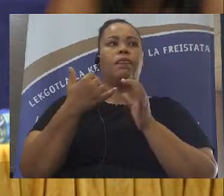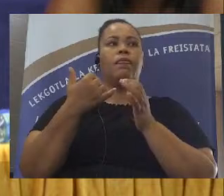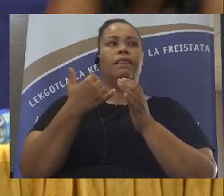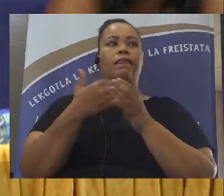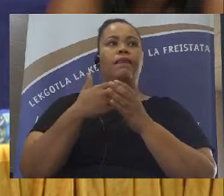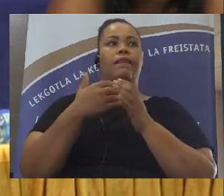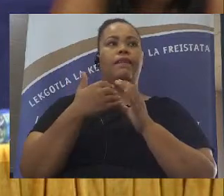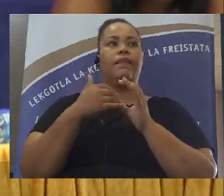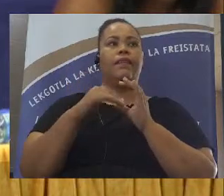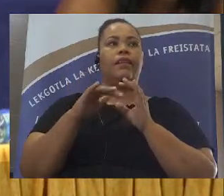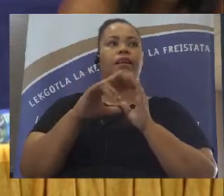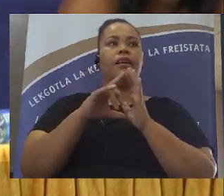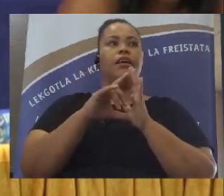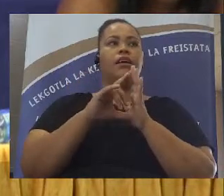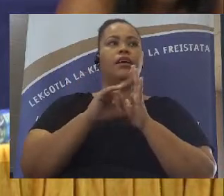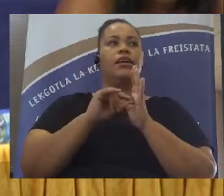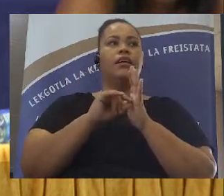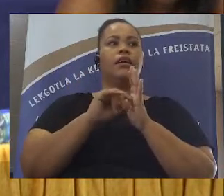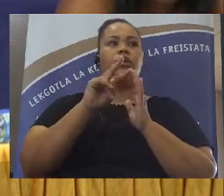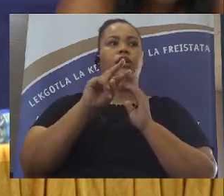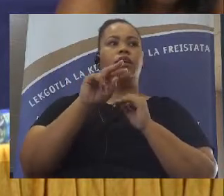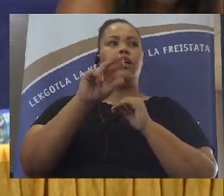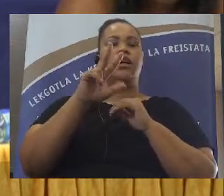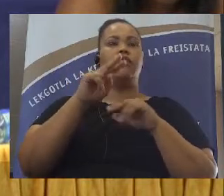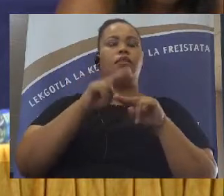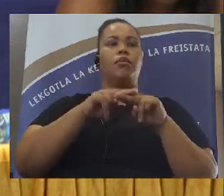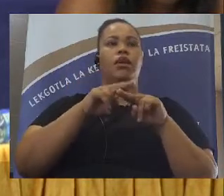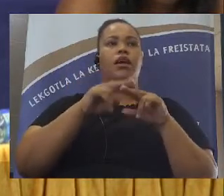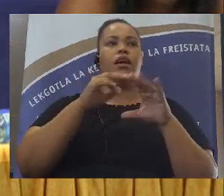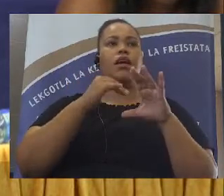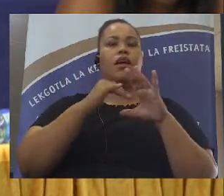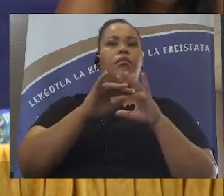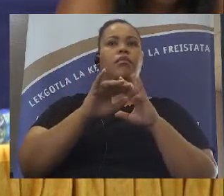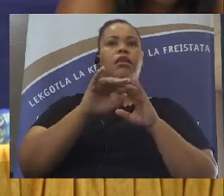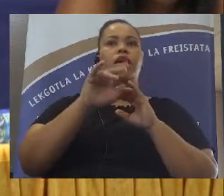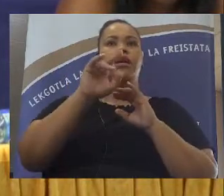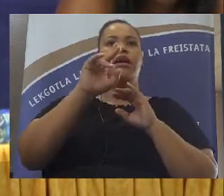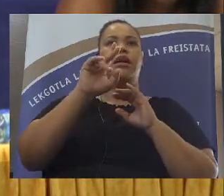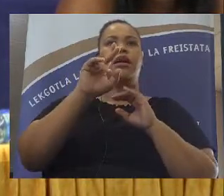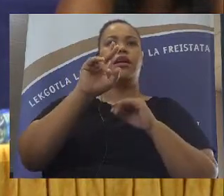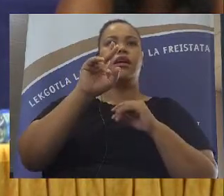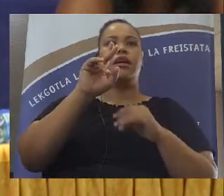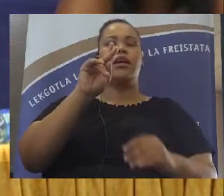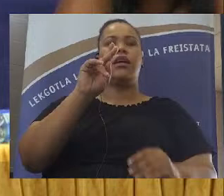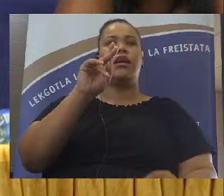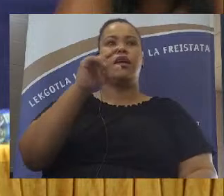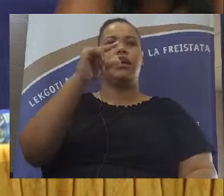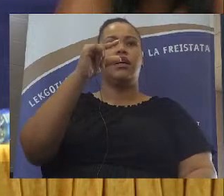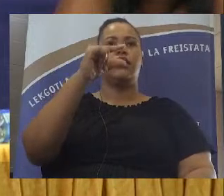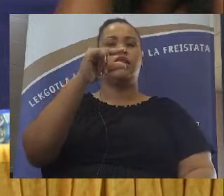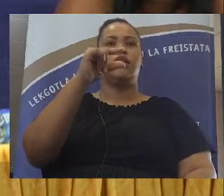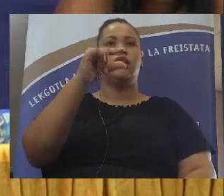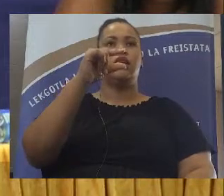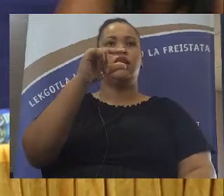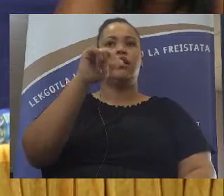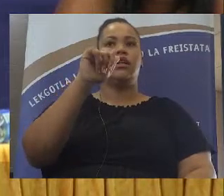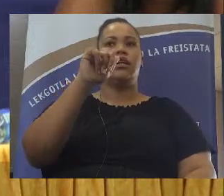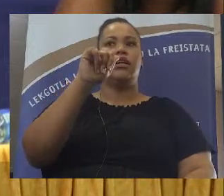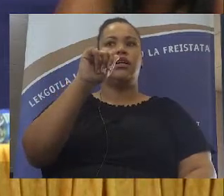ha wa di utlwisisa. Email ya pele ke kgathatso e re